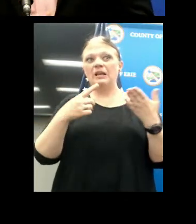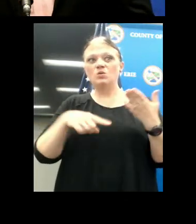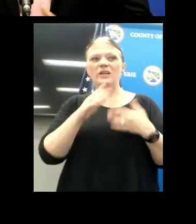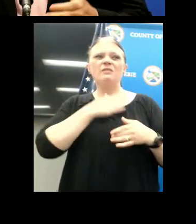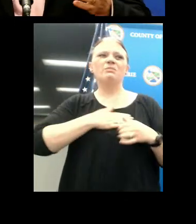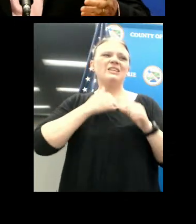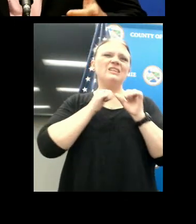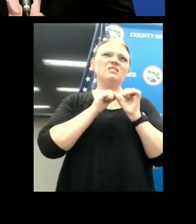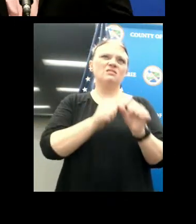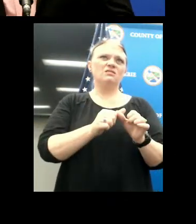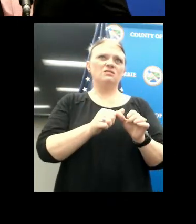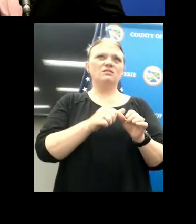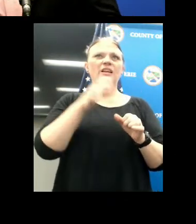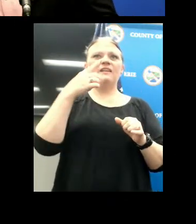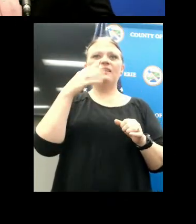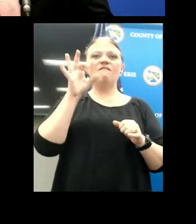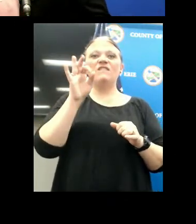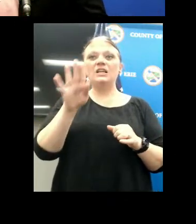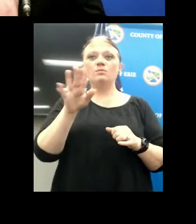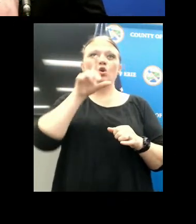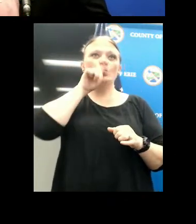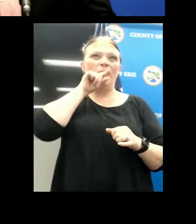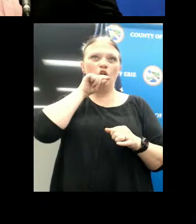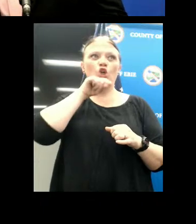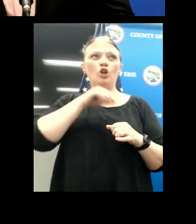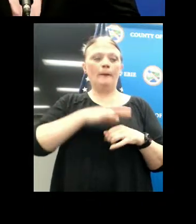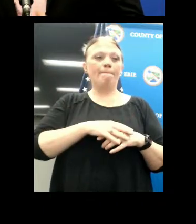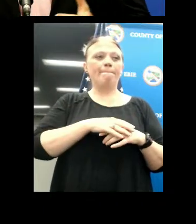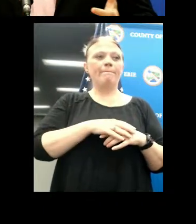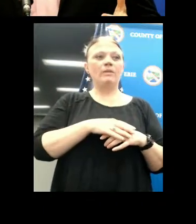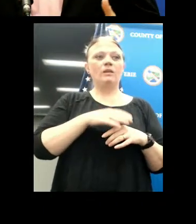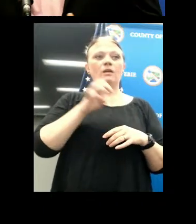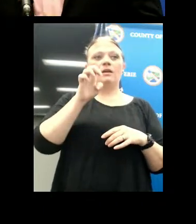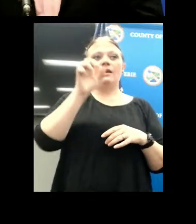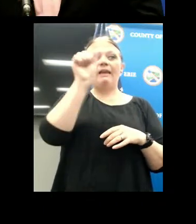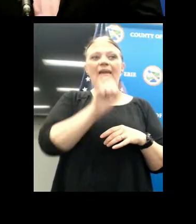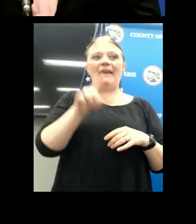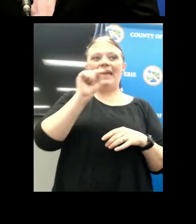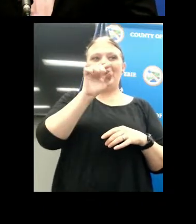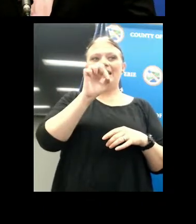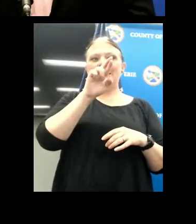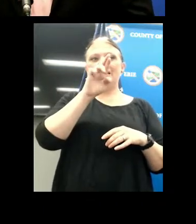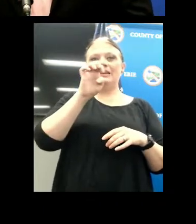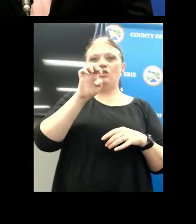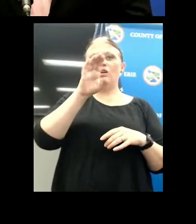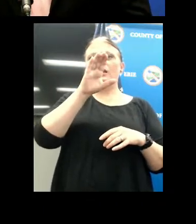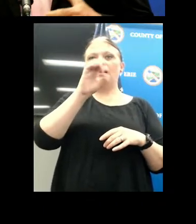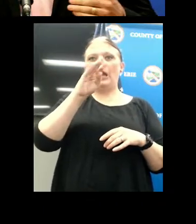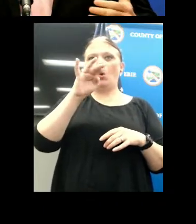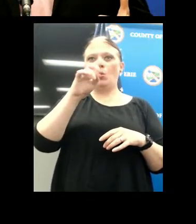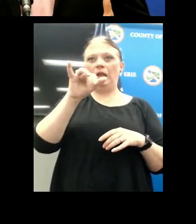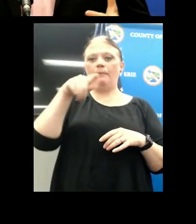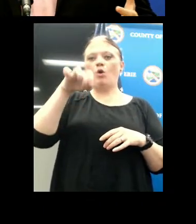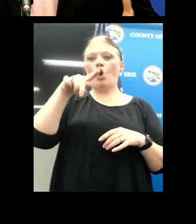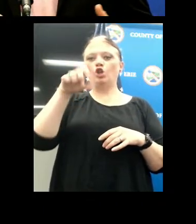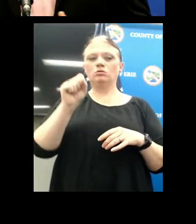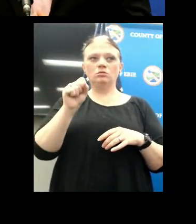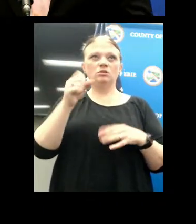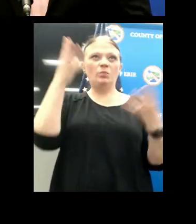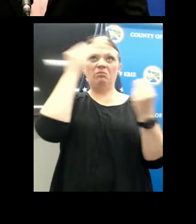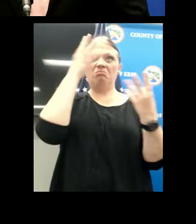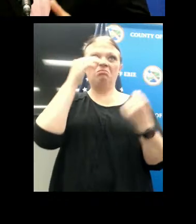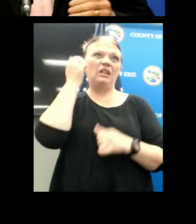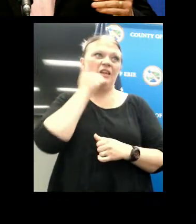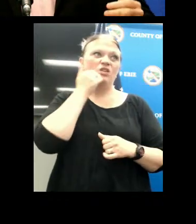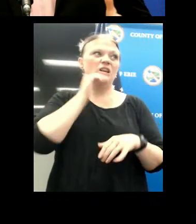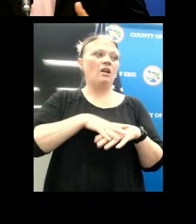week. Please continue to follow us on Facebook and Twitter at Erie County Parks, and follow us so we can give updates like we do every day